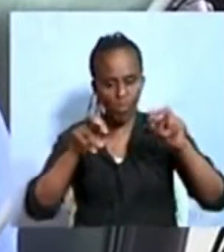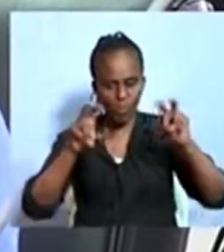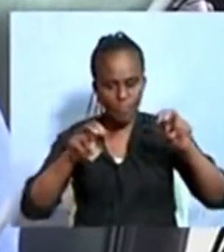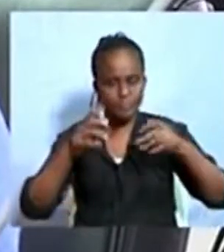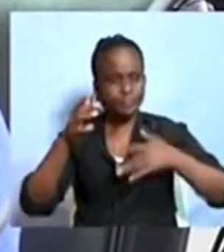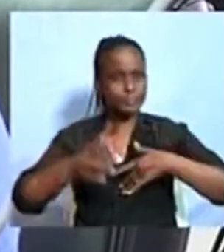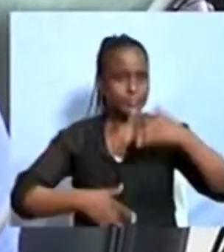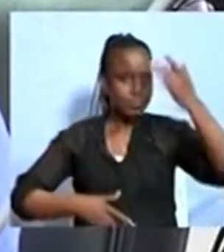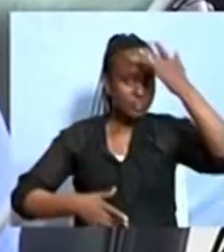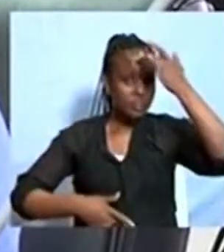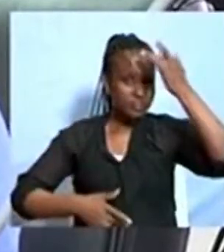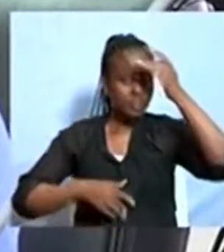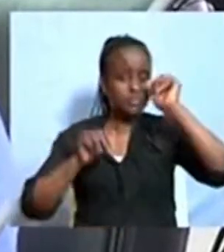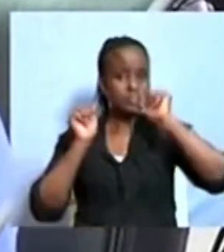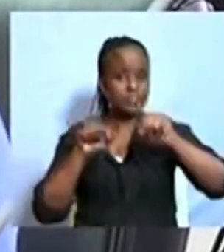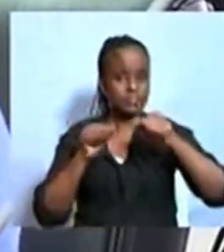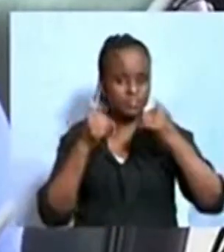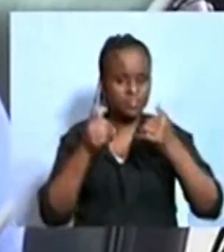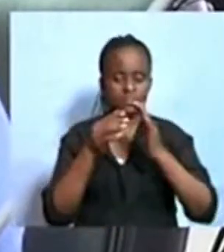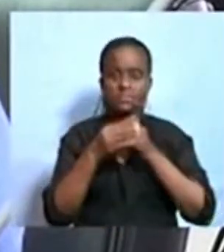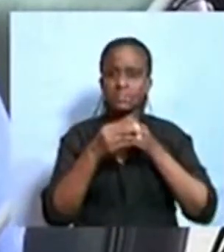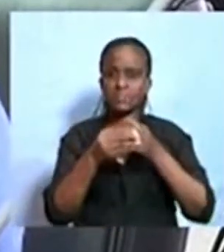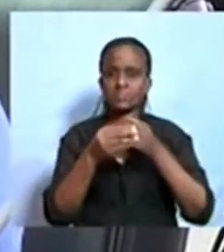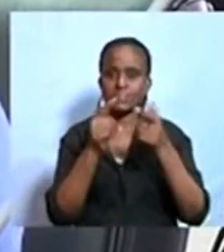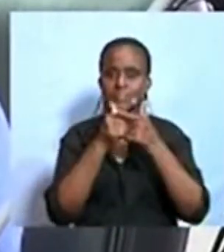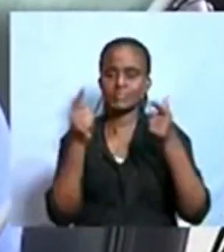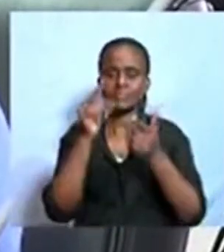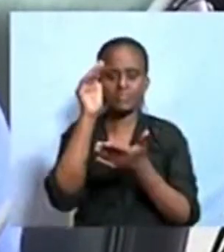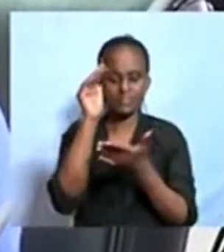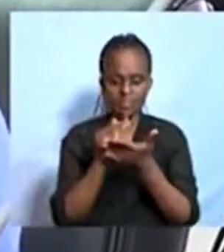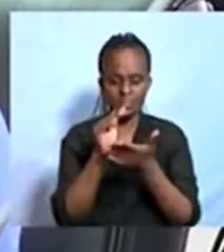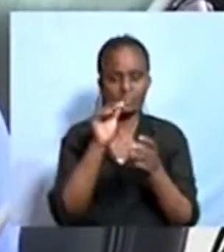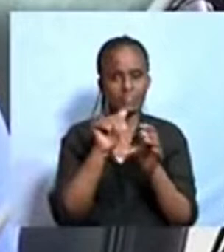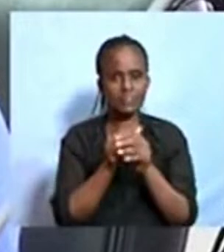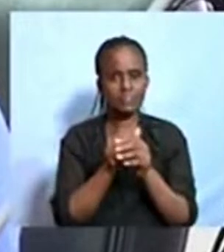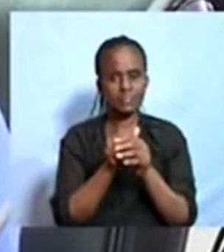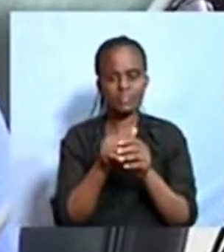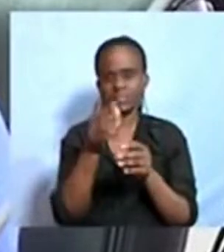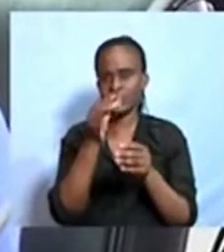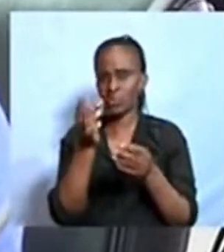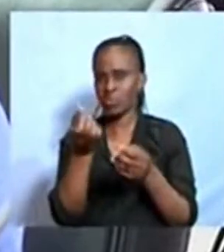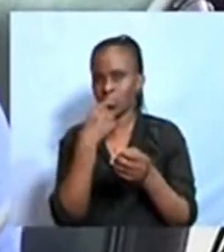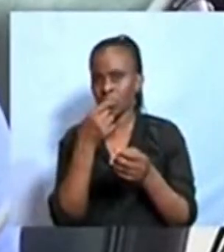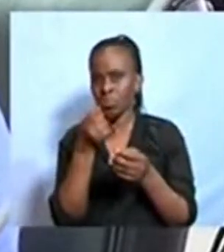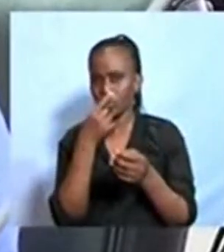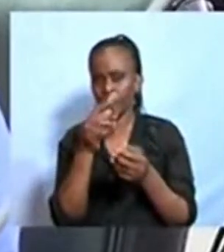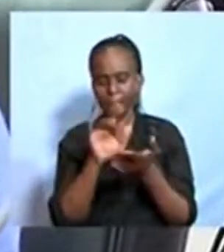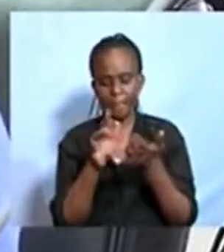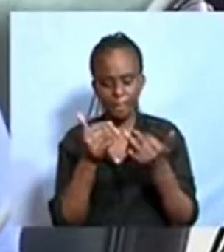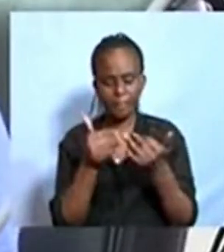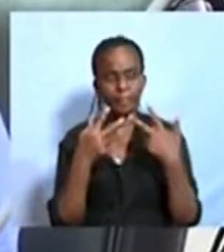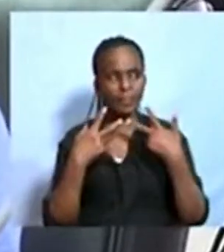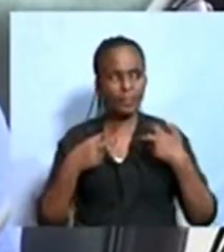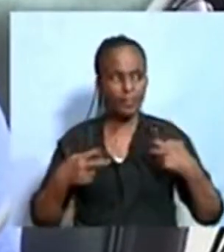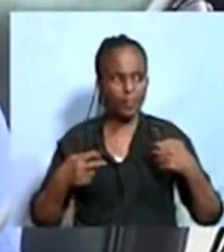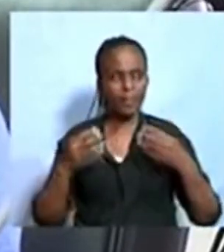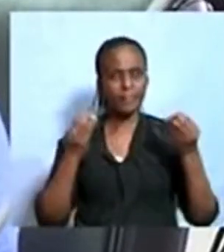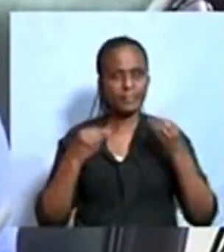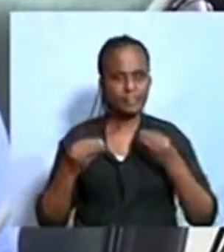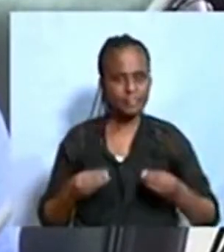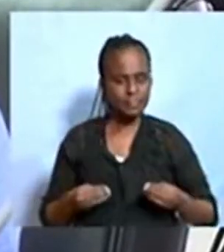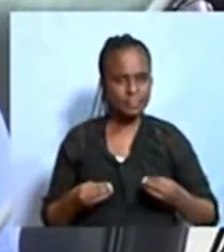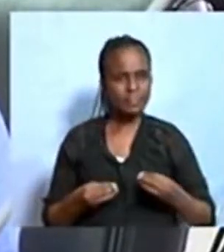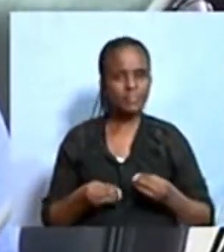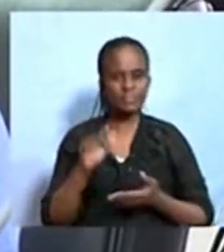illness can lead to a huge reduction in the time in the consumption of drugs, because the right diagnosis, right treatment,